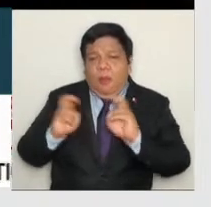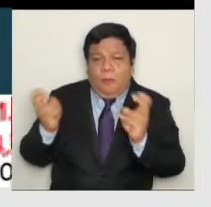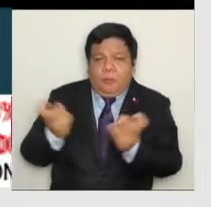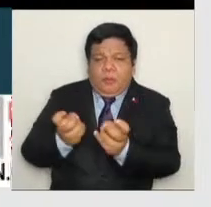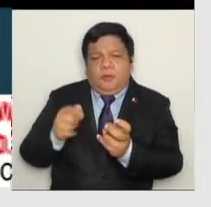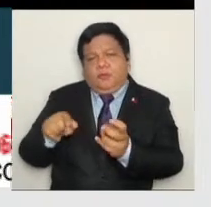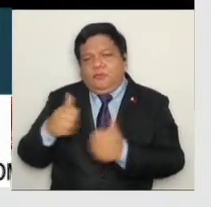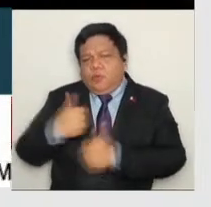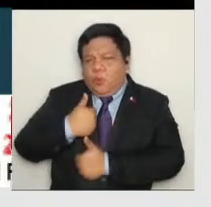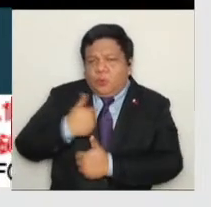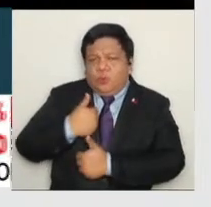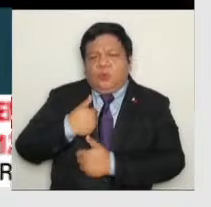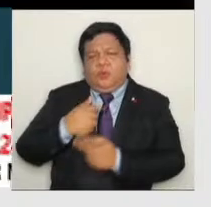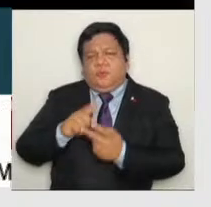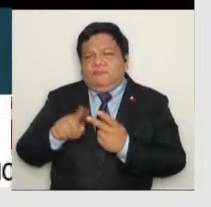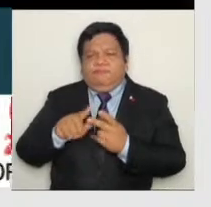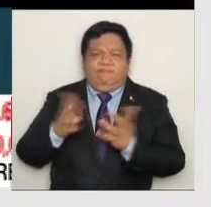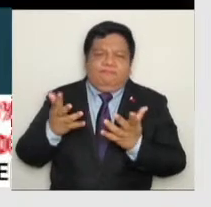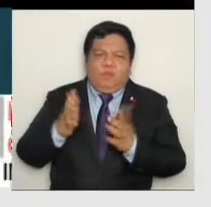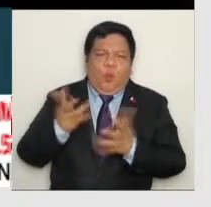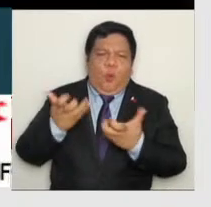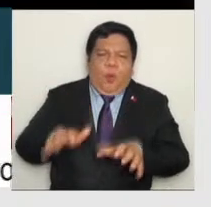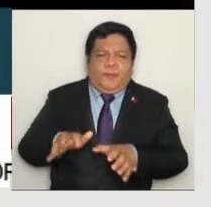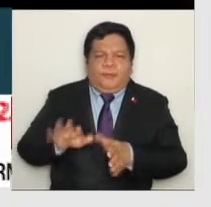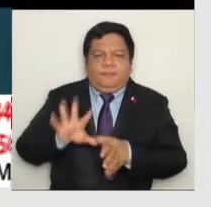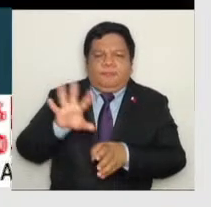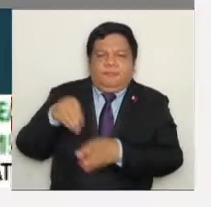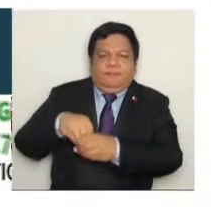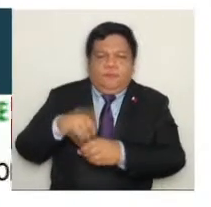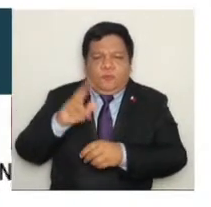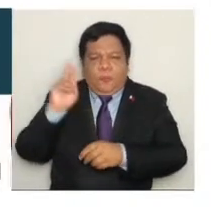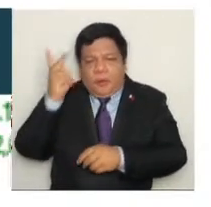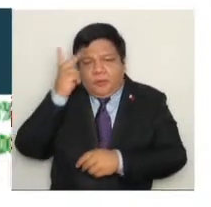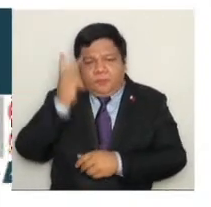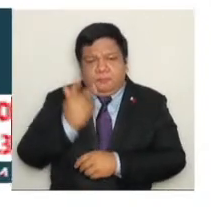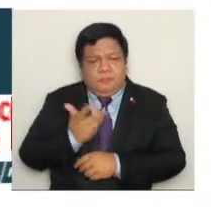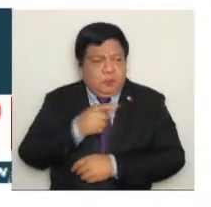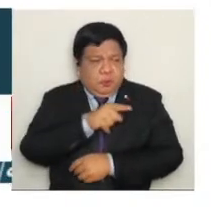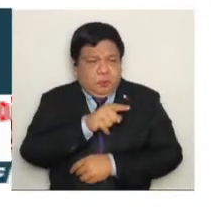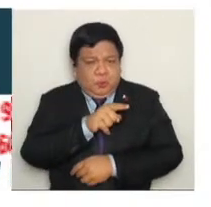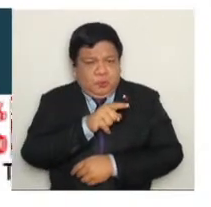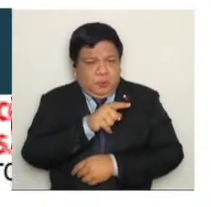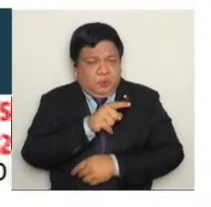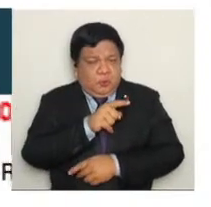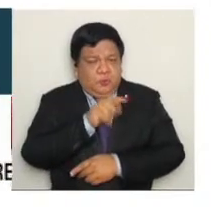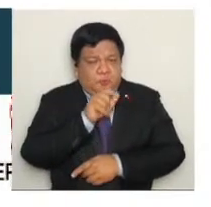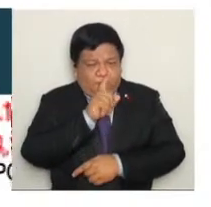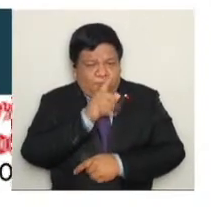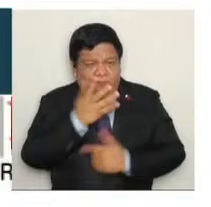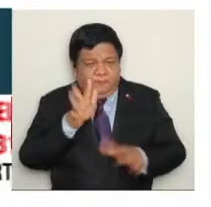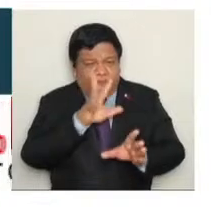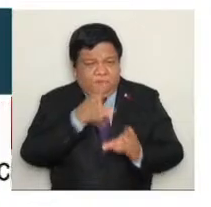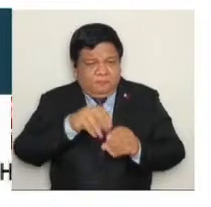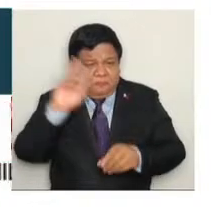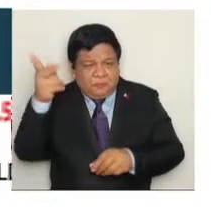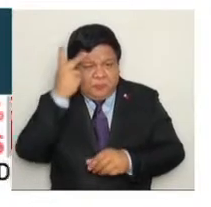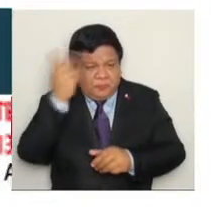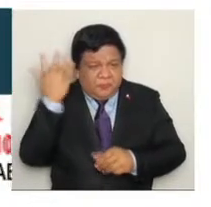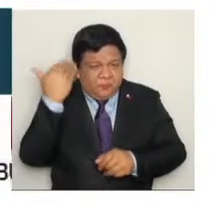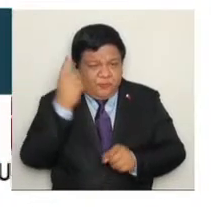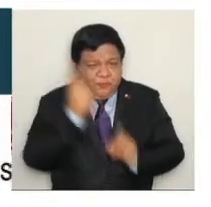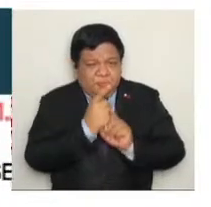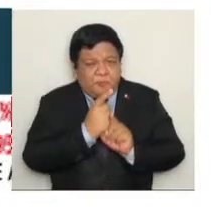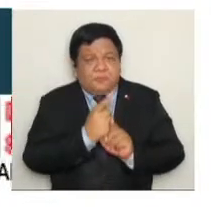who shy away from politics. But you're not one to shy away from politics. In fact, you have been vocal